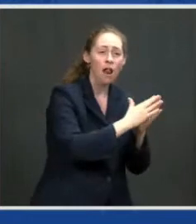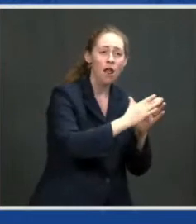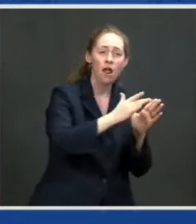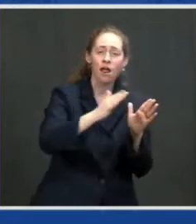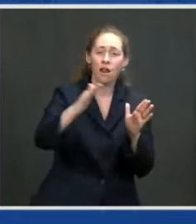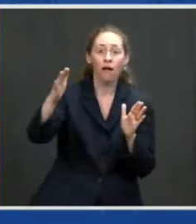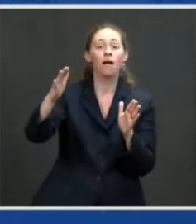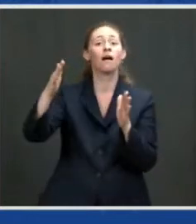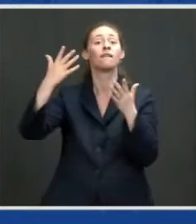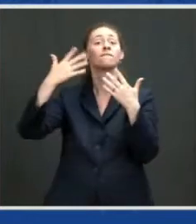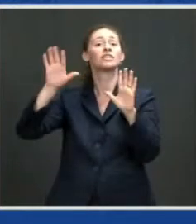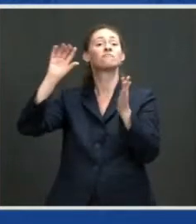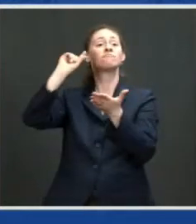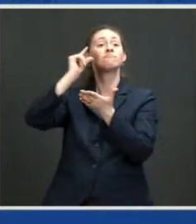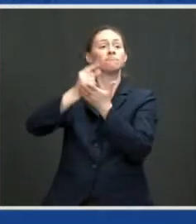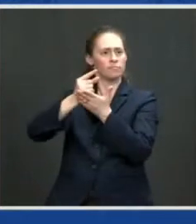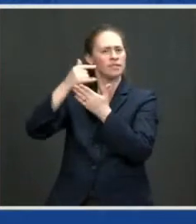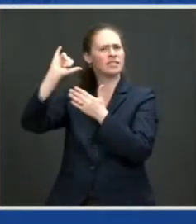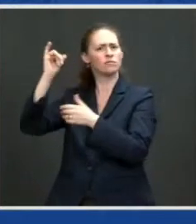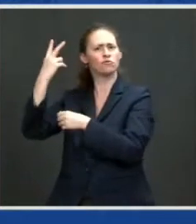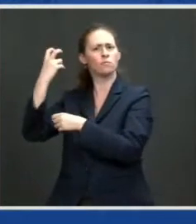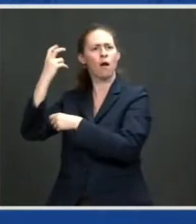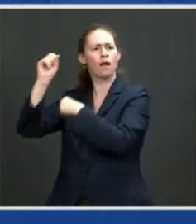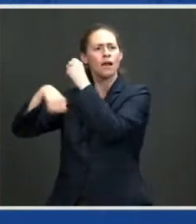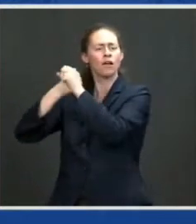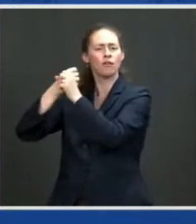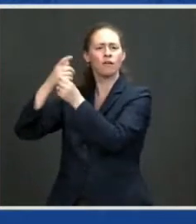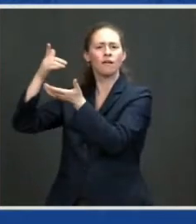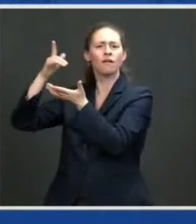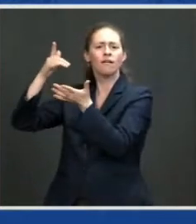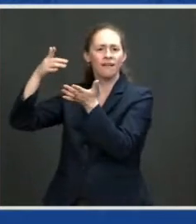college. Free community college.